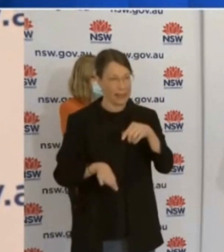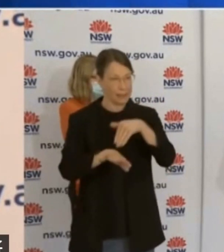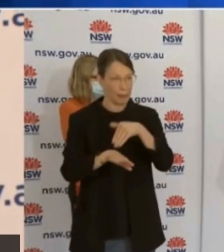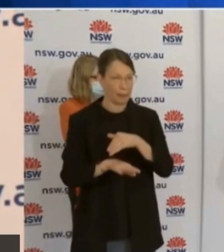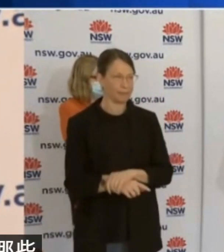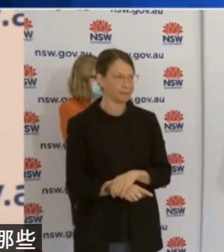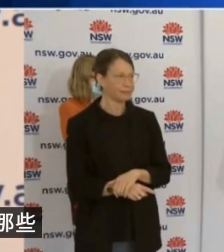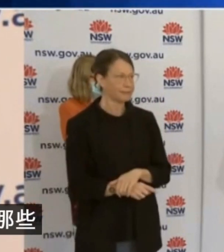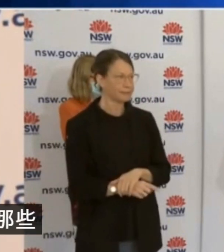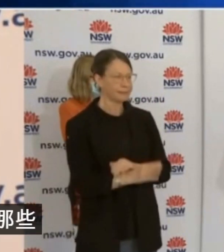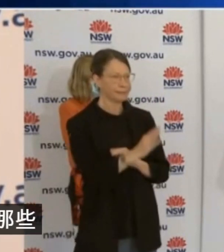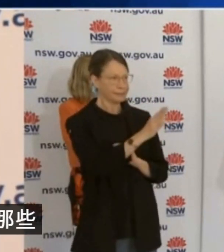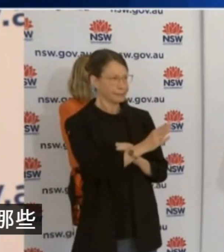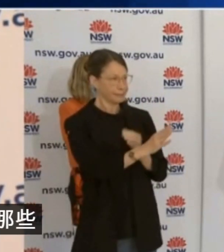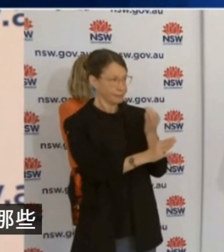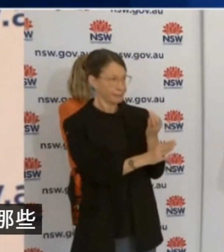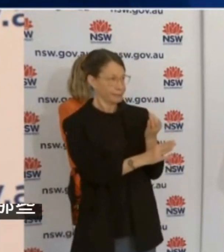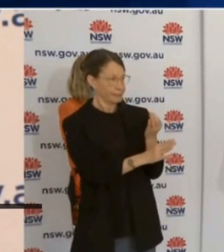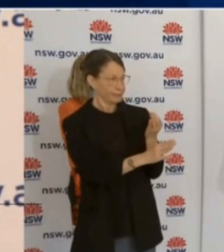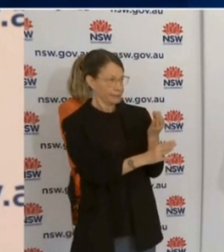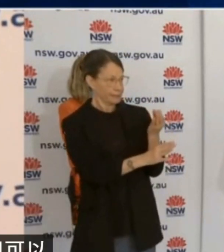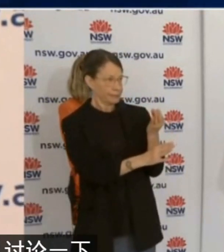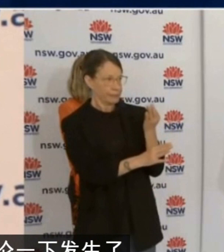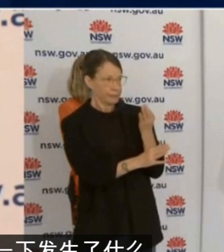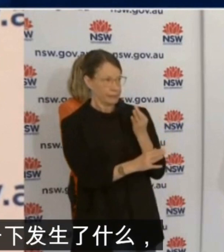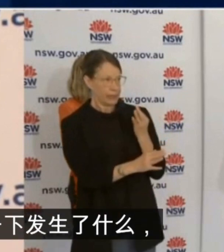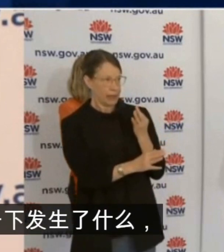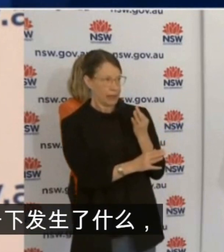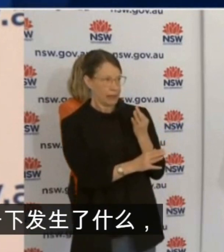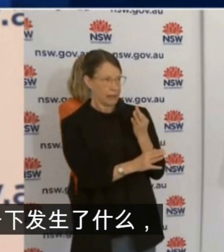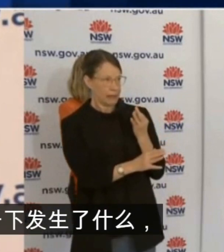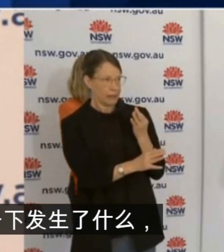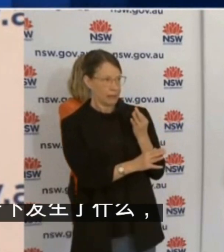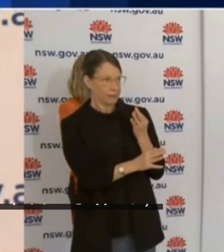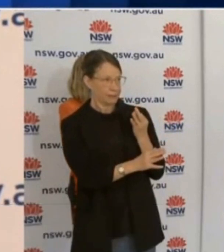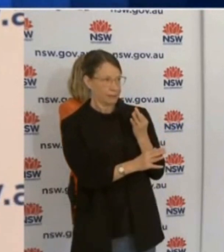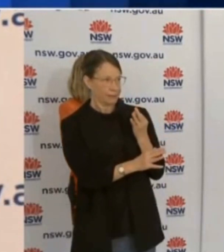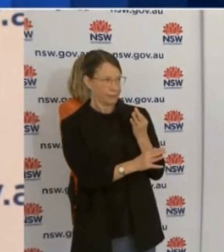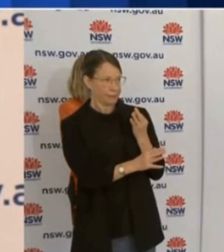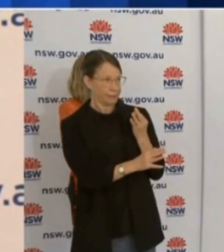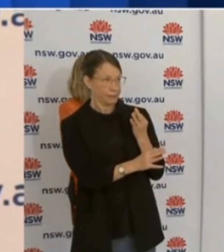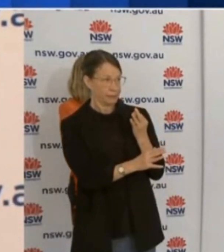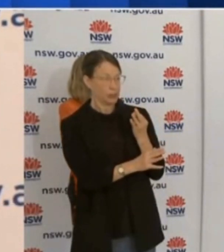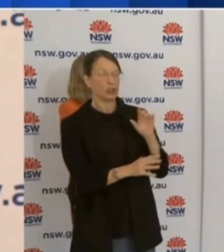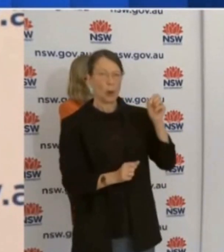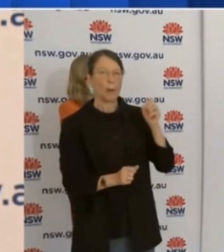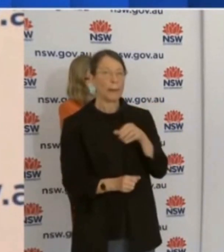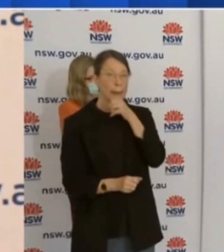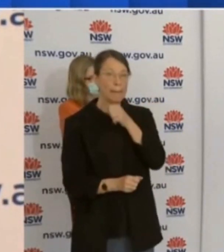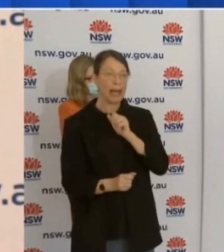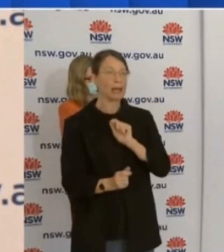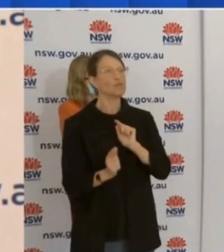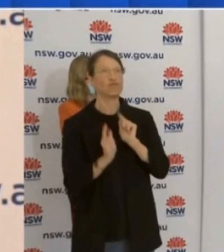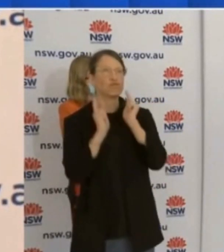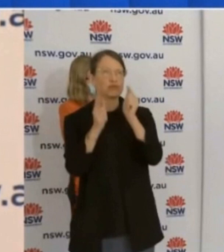sorry, Chris. What was the guy's go? I'll go with Chris first. Sorry. Yeah. Can we just discuss what happened? And sorry, that's the answer because he's moved on. Yeah, sorry, Chris. The fellow that went up to Byron Bay. What